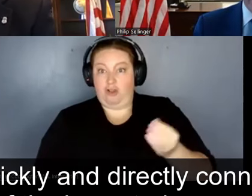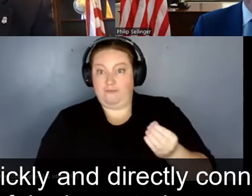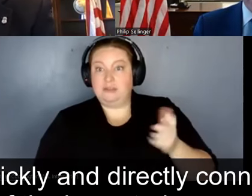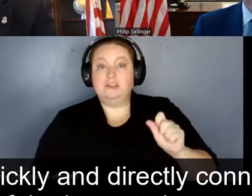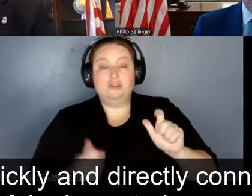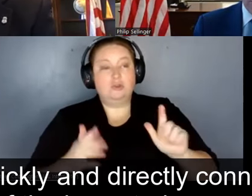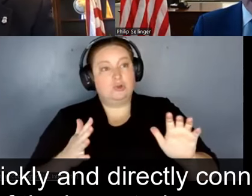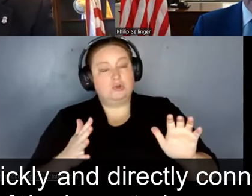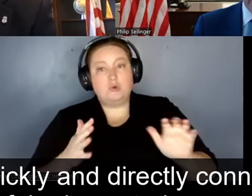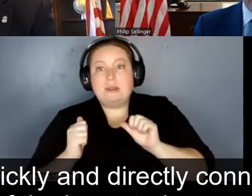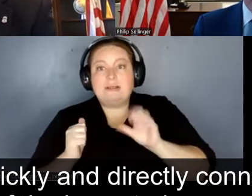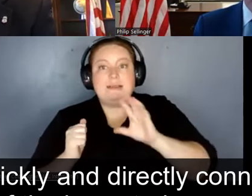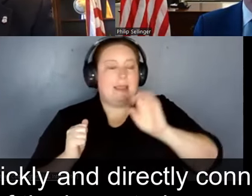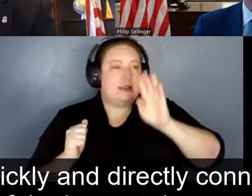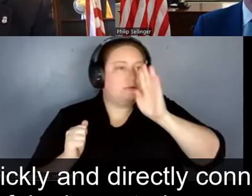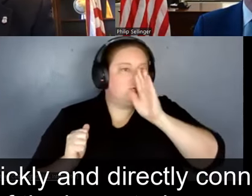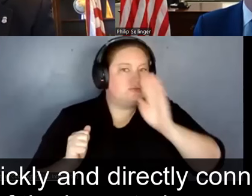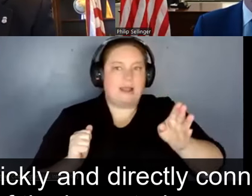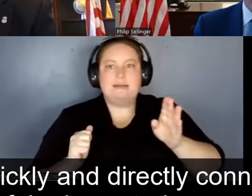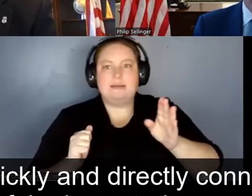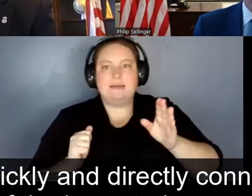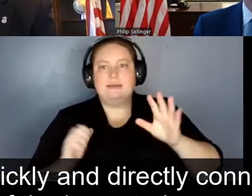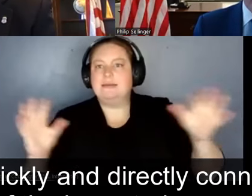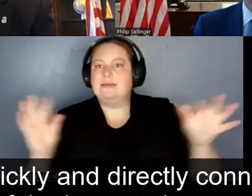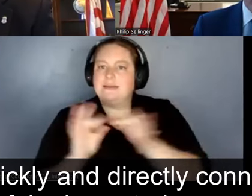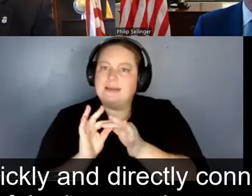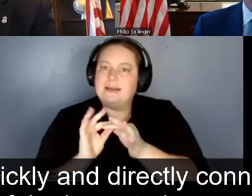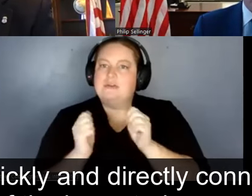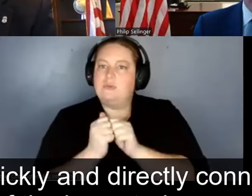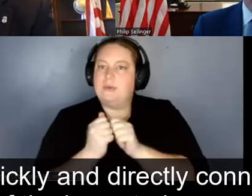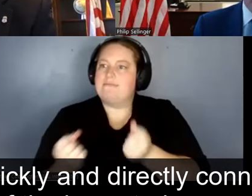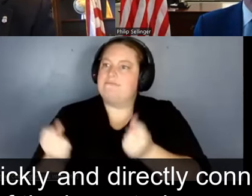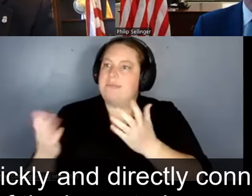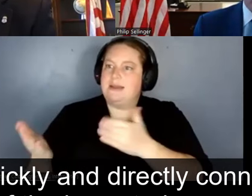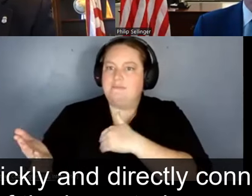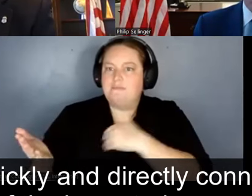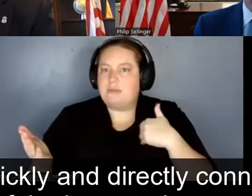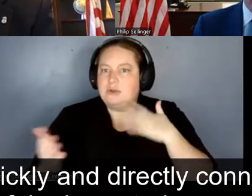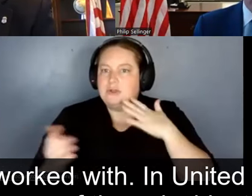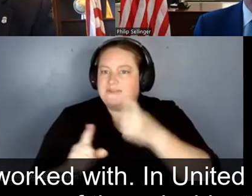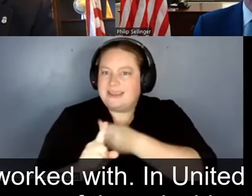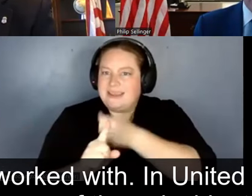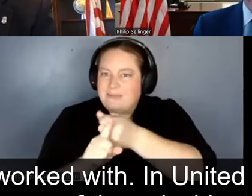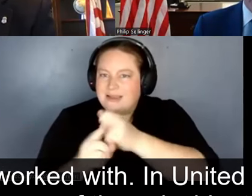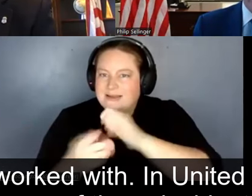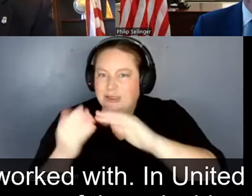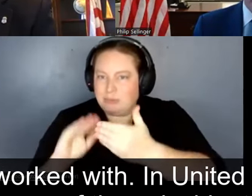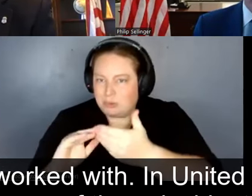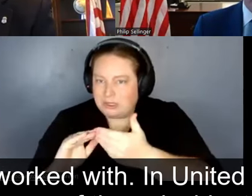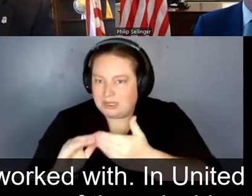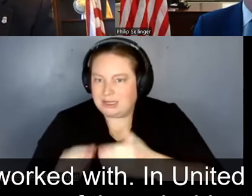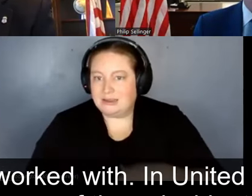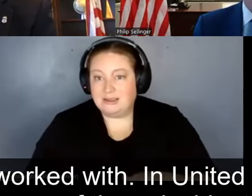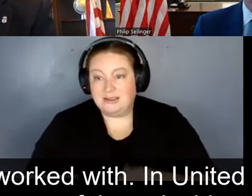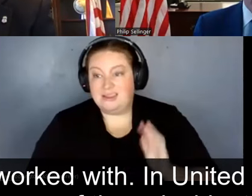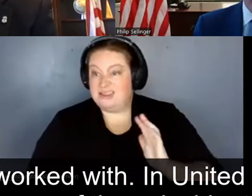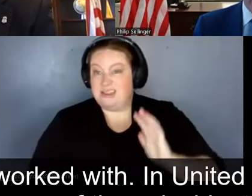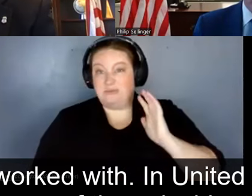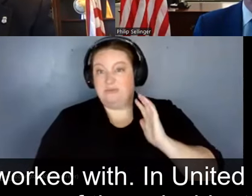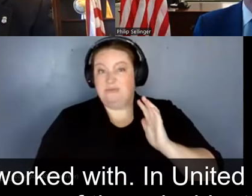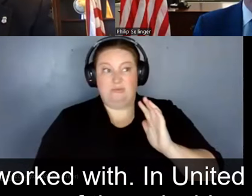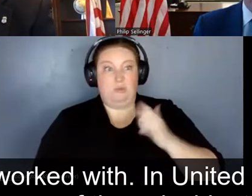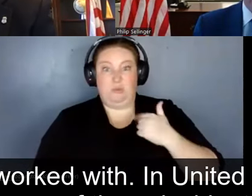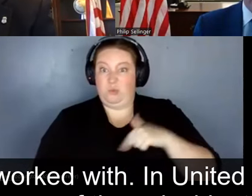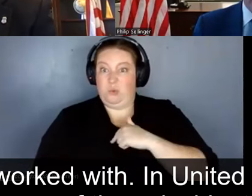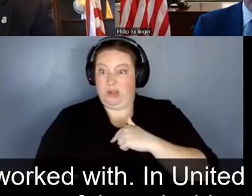quickly and directly connect with many members of the impact community that we had previously worked with